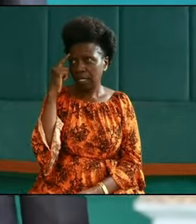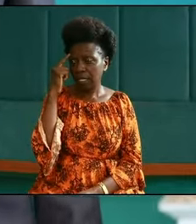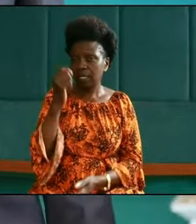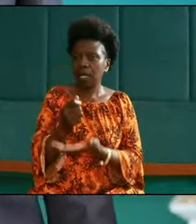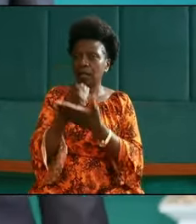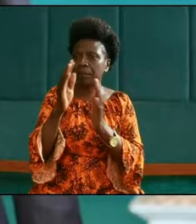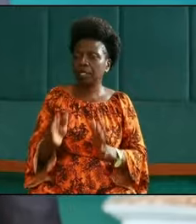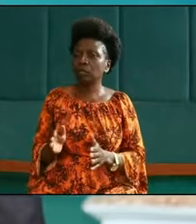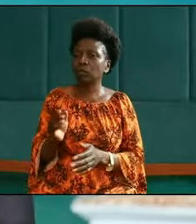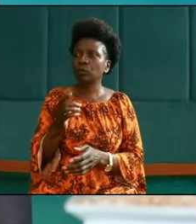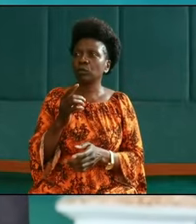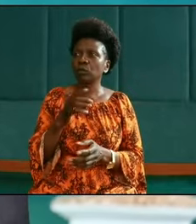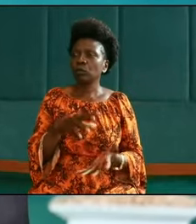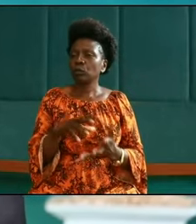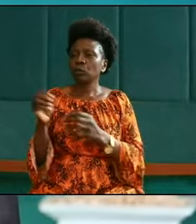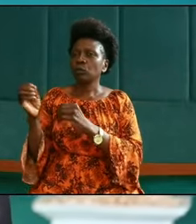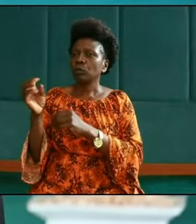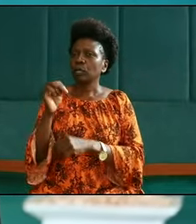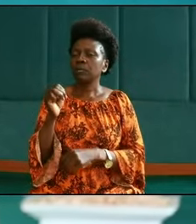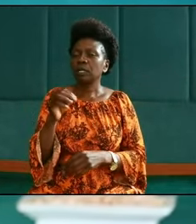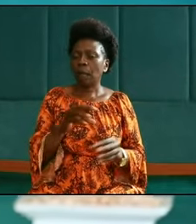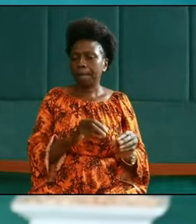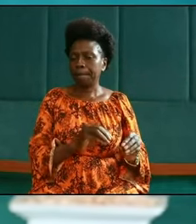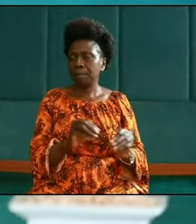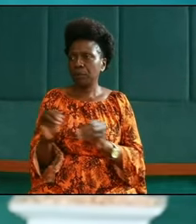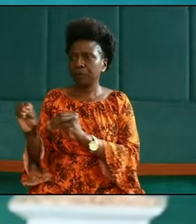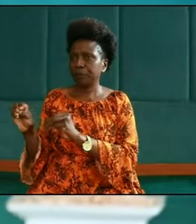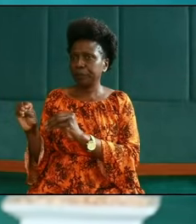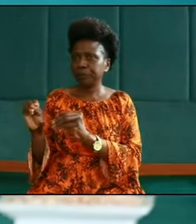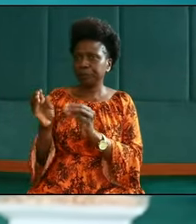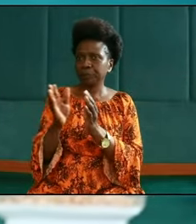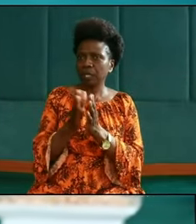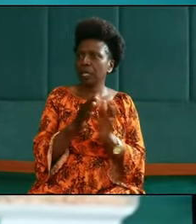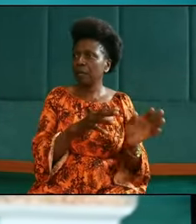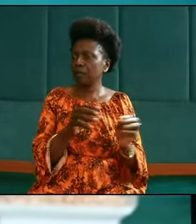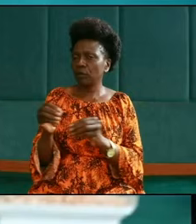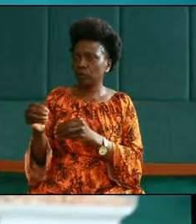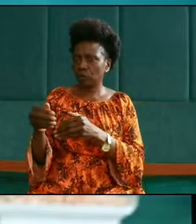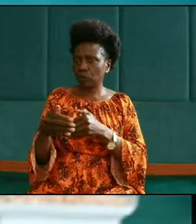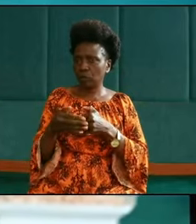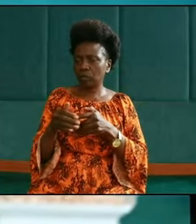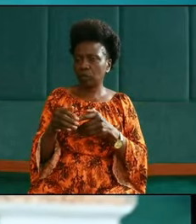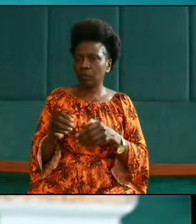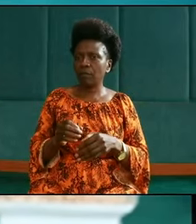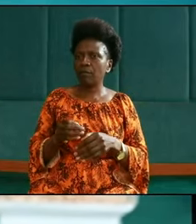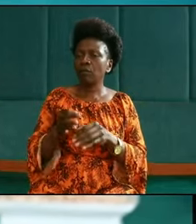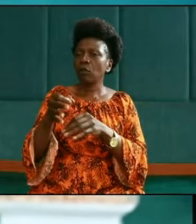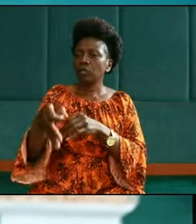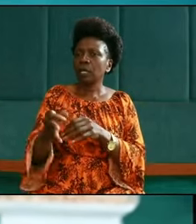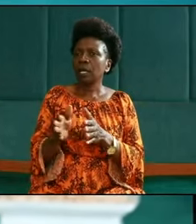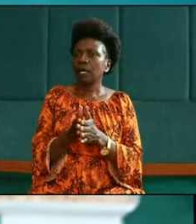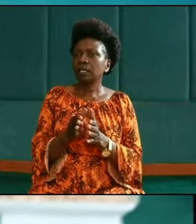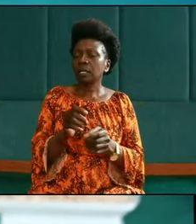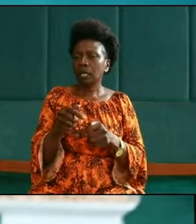took them and they moved, and they moved closer to the front,